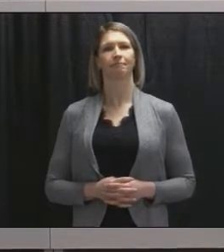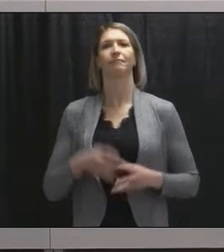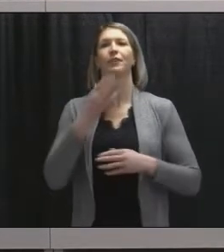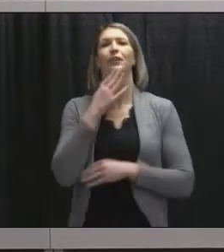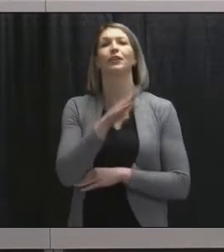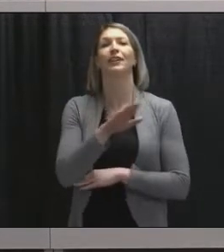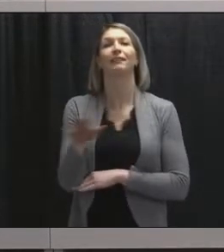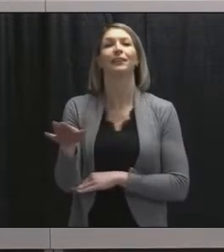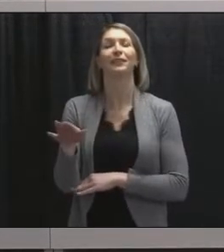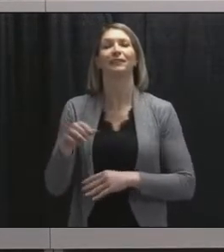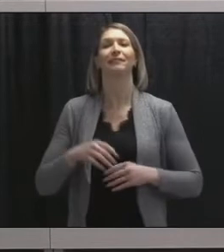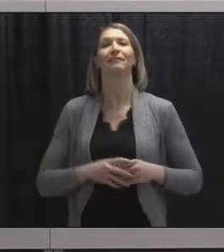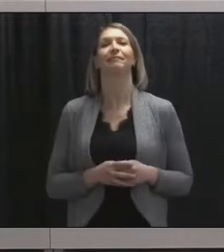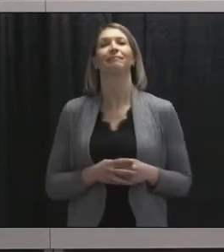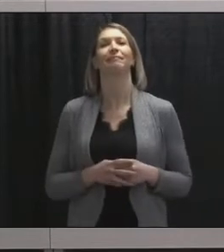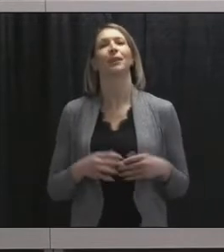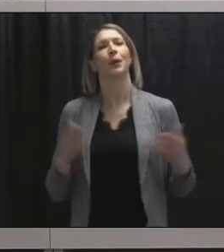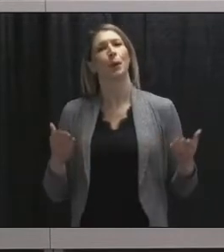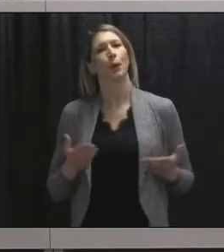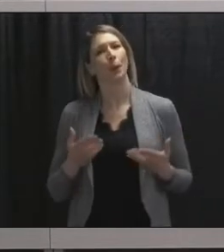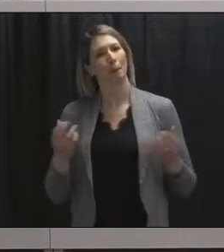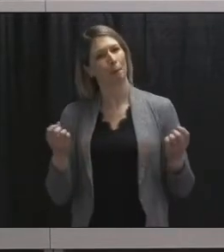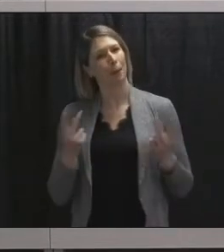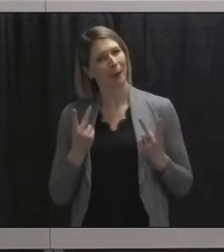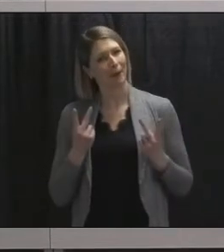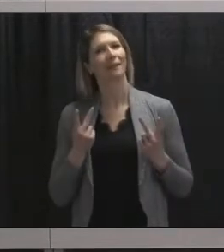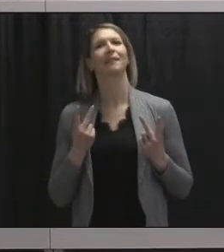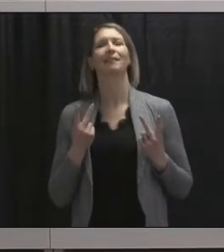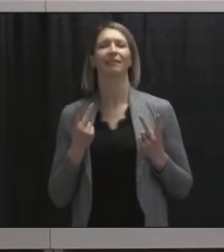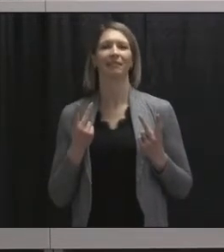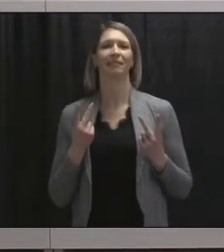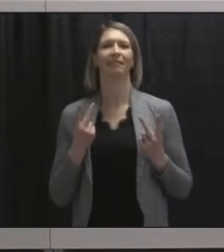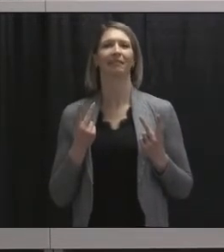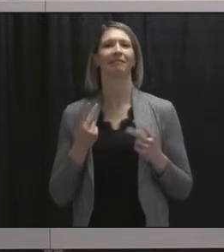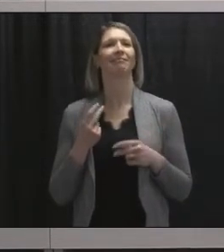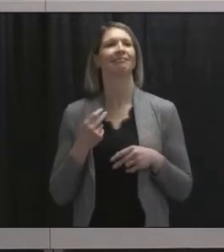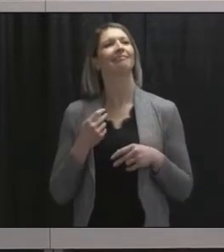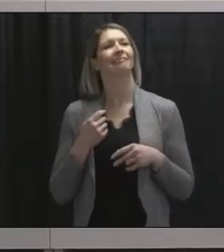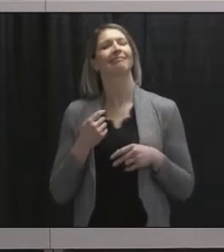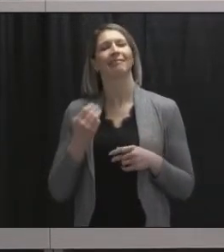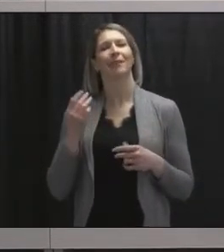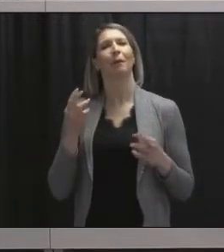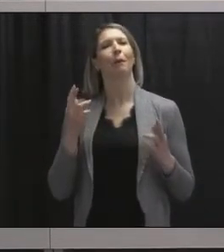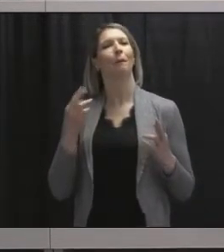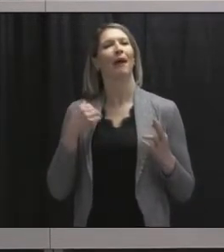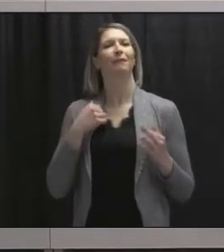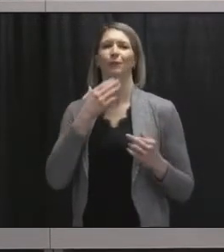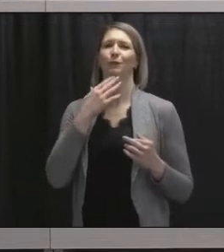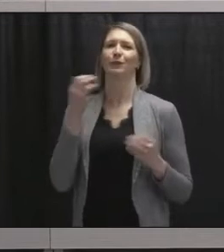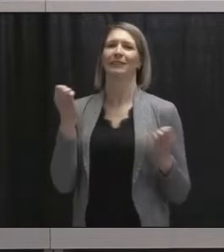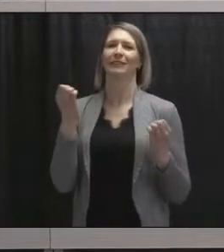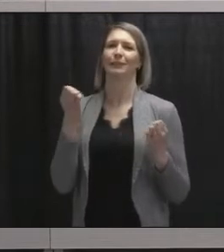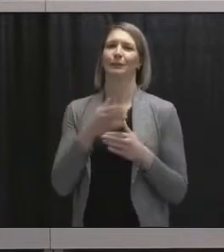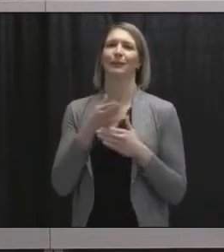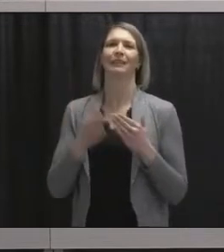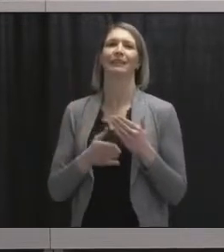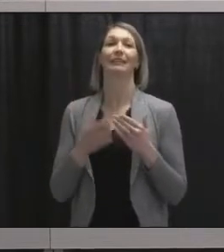Well, good afternoon, everyone, and welcome back after the Easter weekend. We will now start our